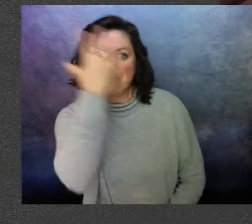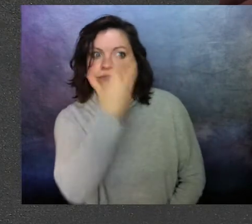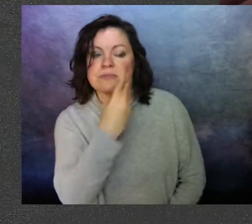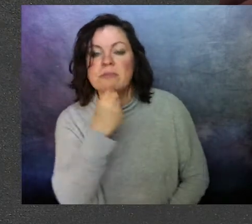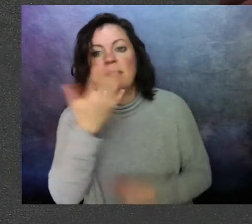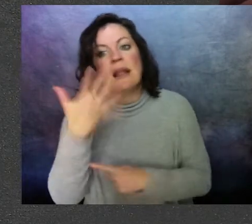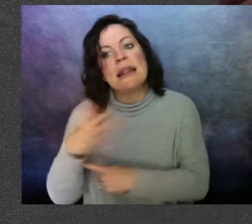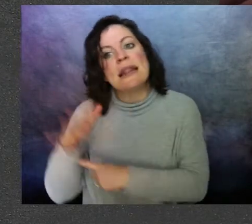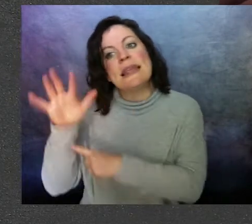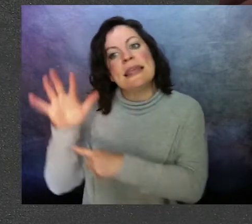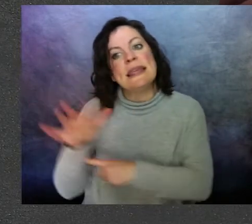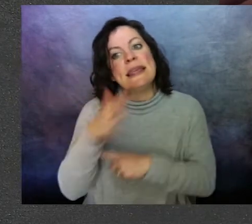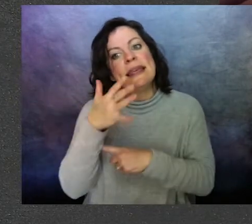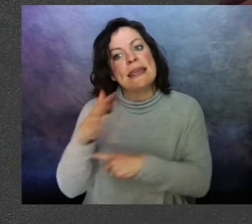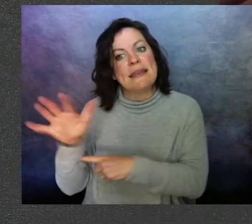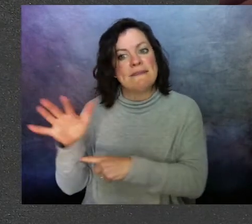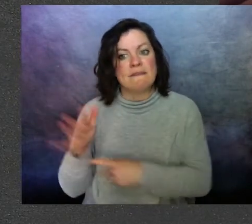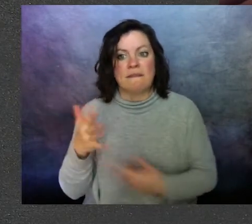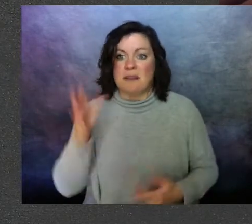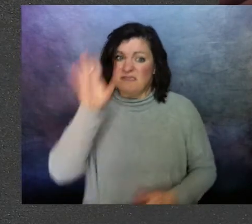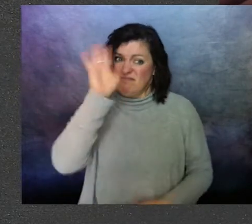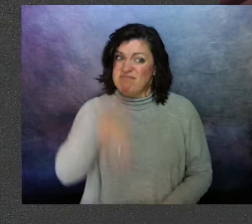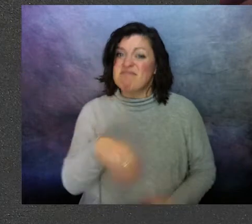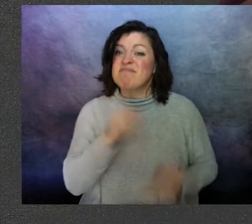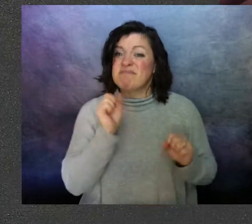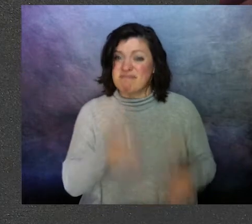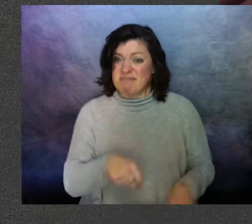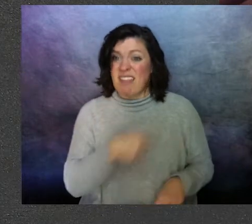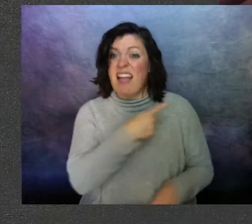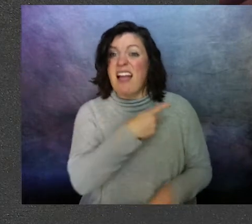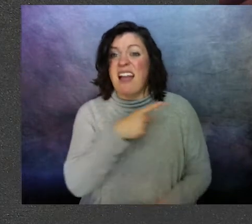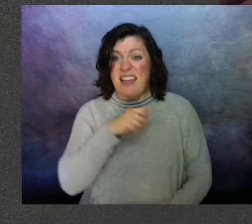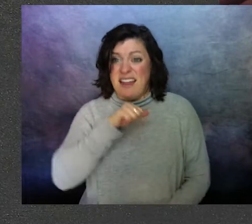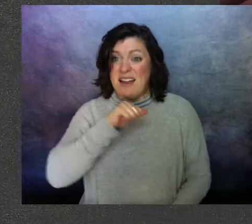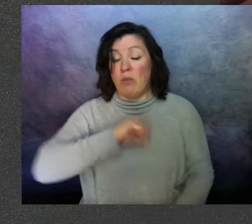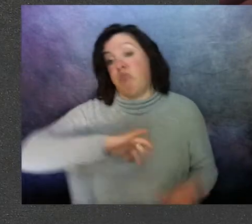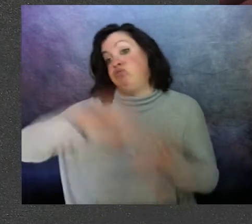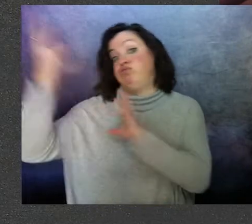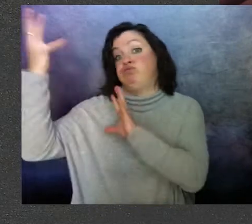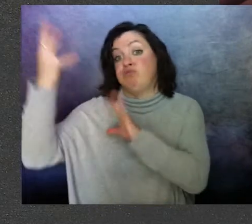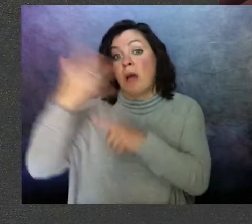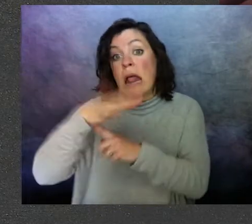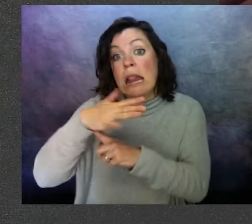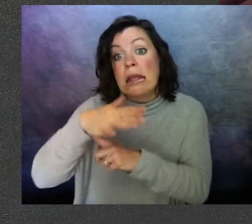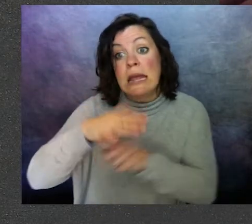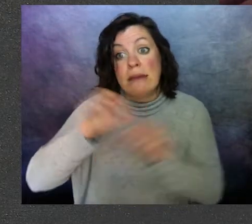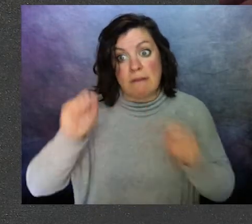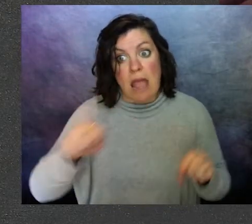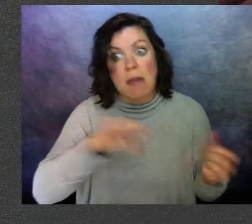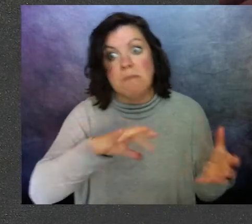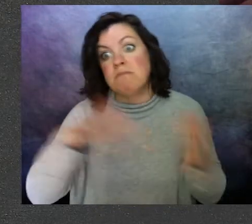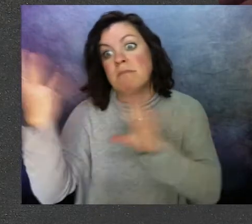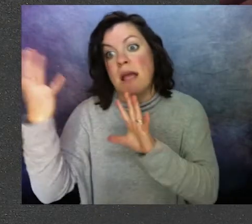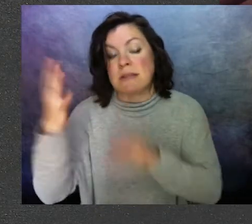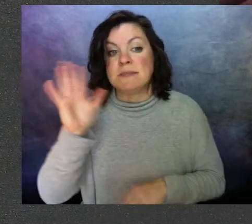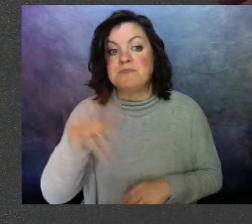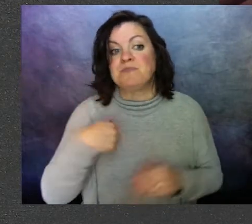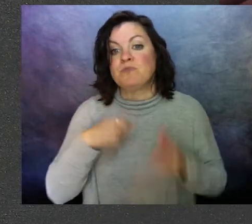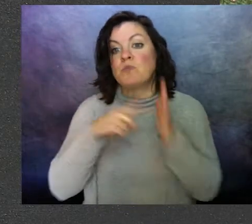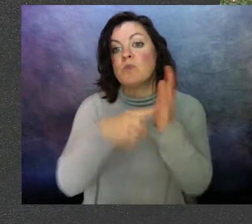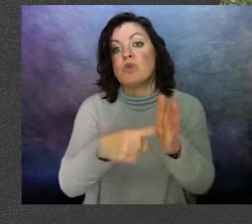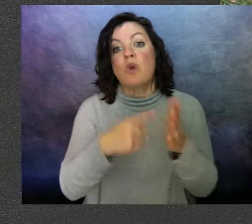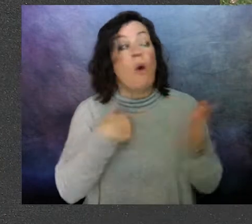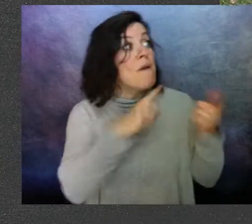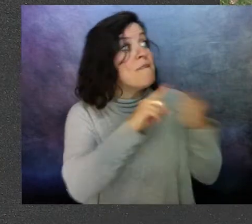in the fall, they can also be very messy. So my friend Jake's gonna stop by and show you how you can help at home and clean up the